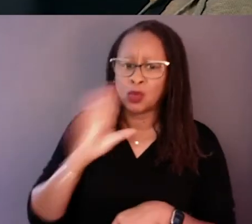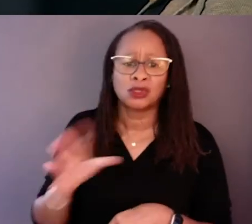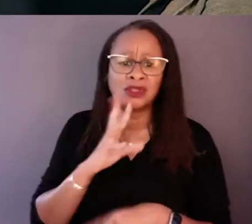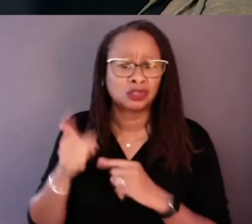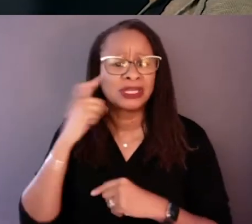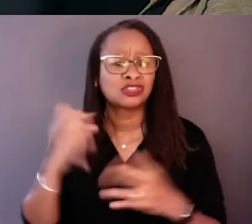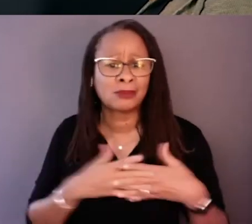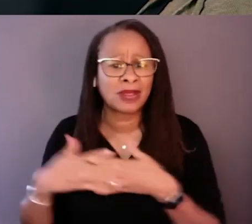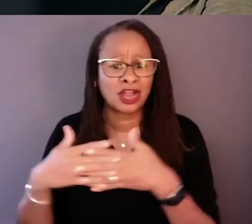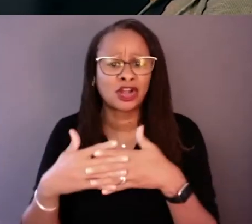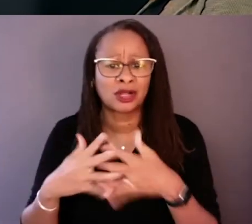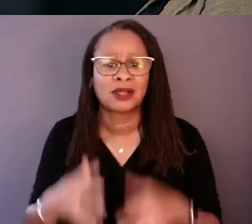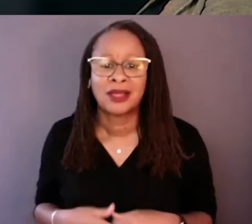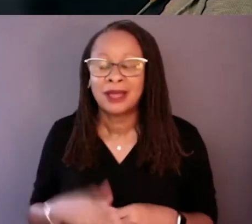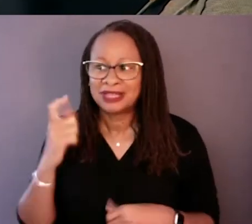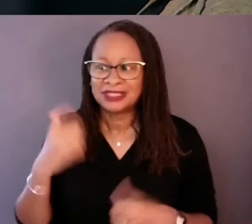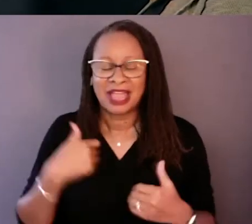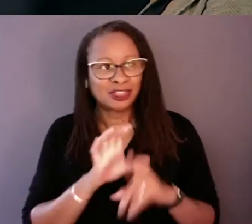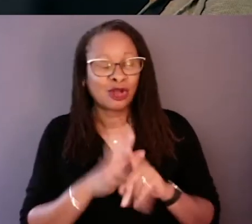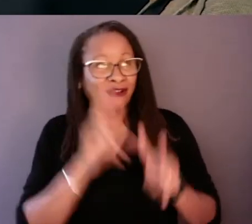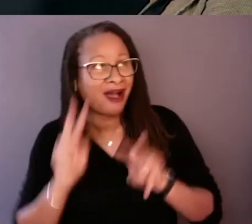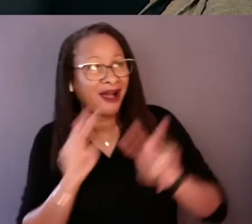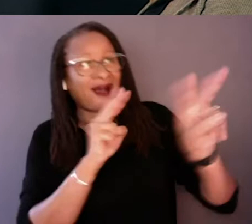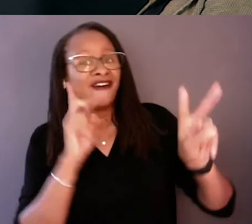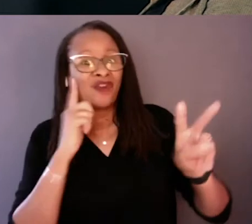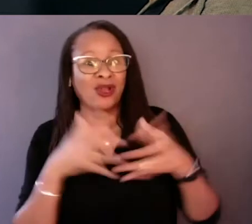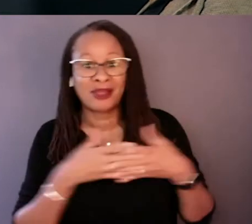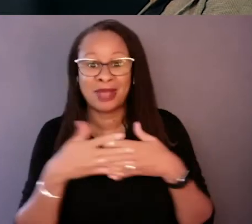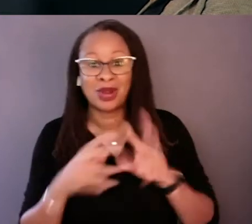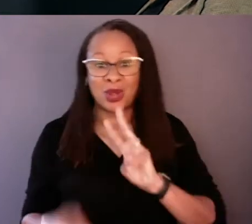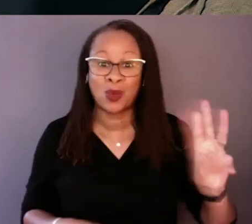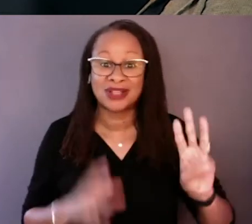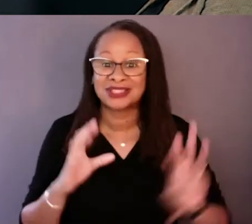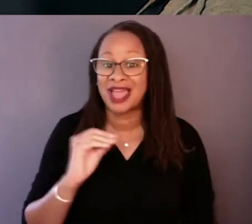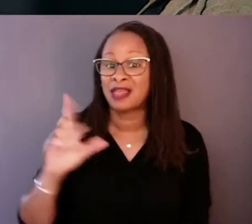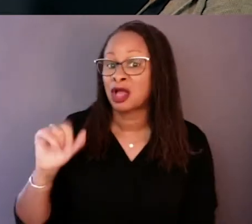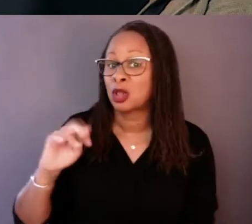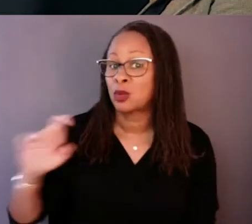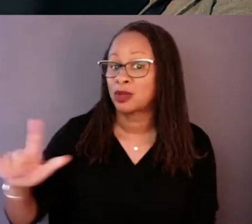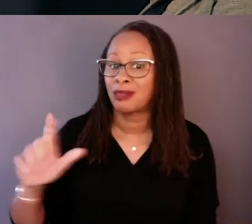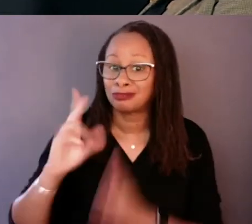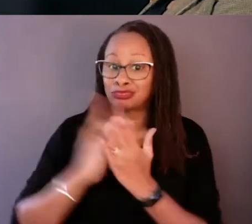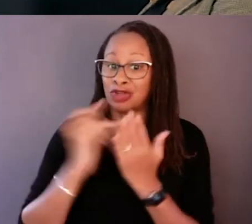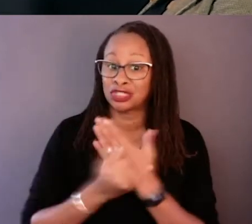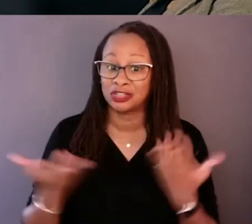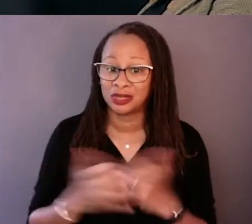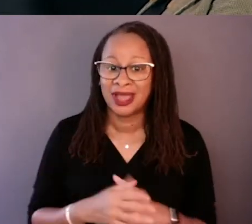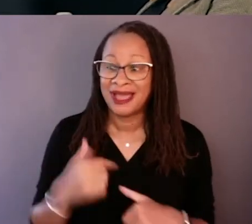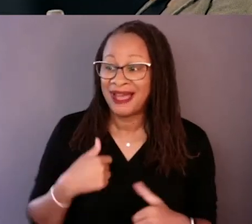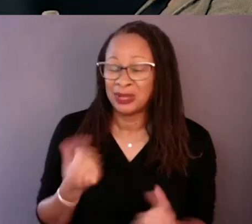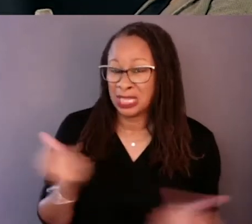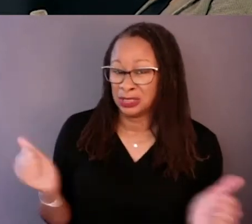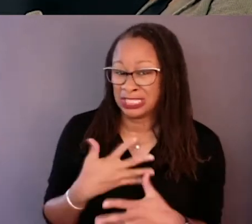this cultural admiration for the American West and the colonial project here. And honestly, I was a little scared when they first